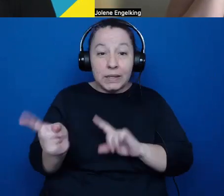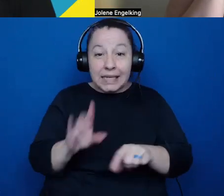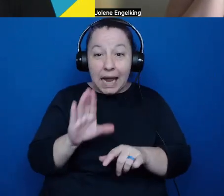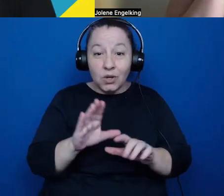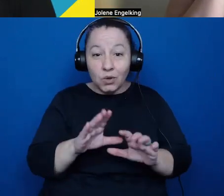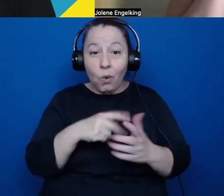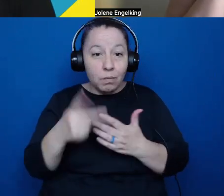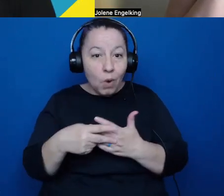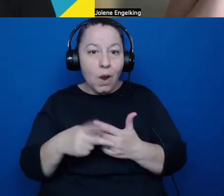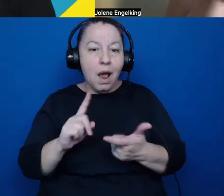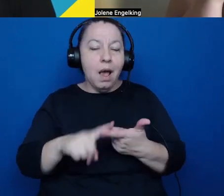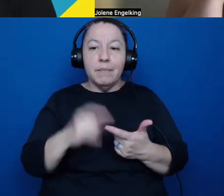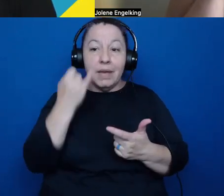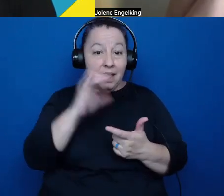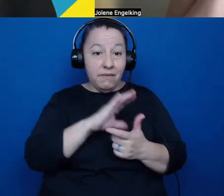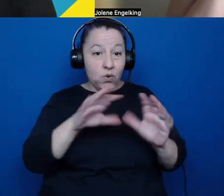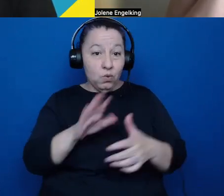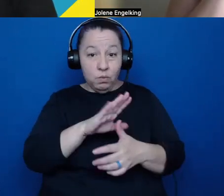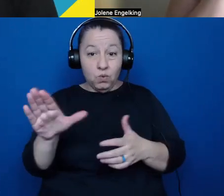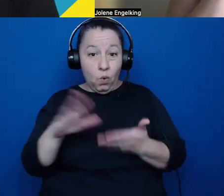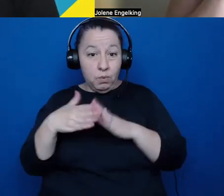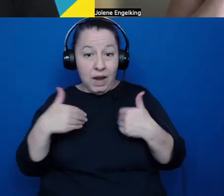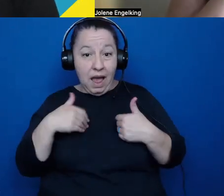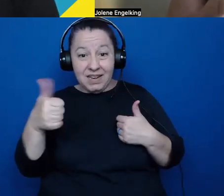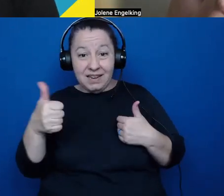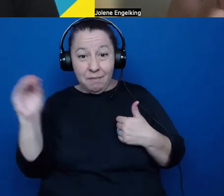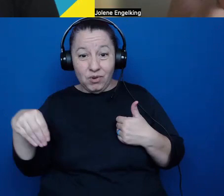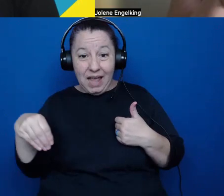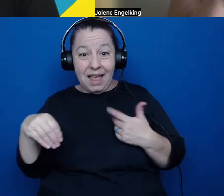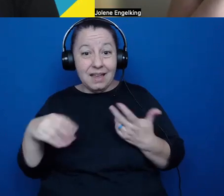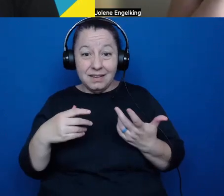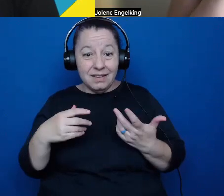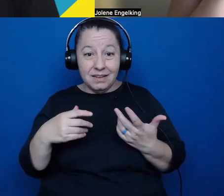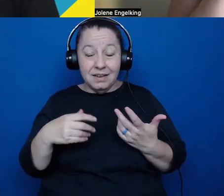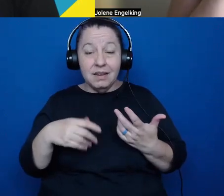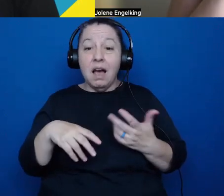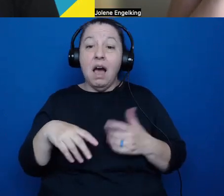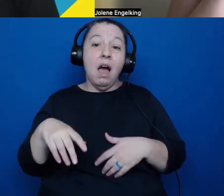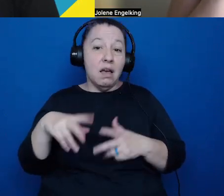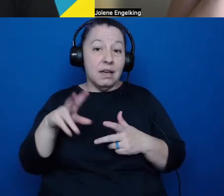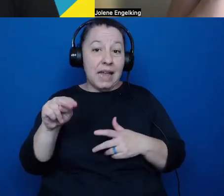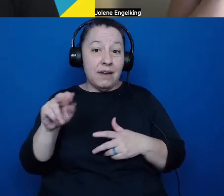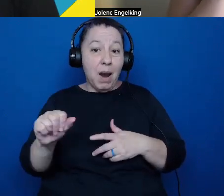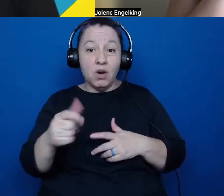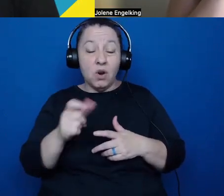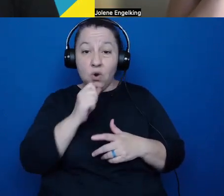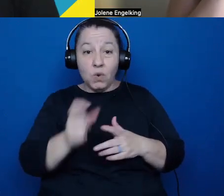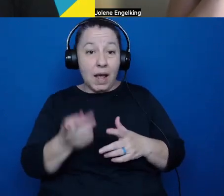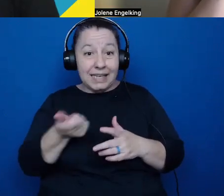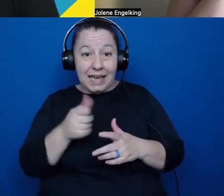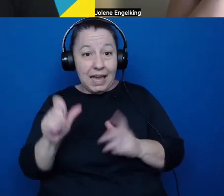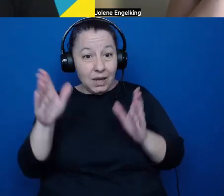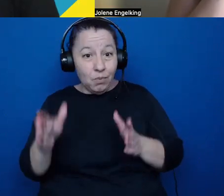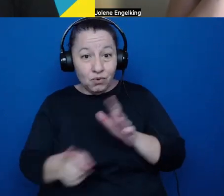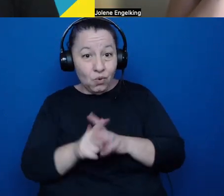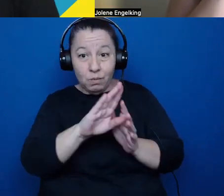community is, 10% Native American, are you not seeing anybody showing up at your events, right?